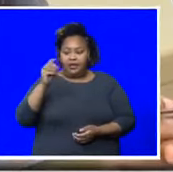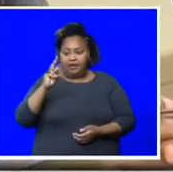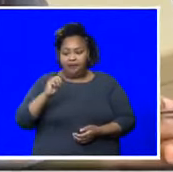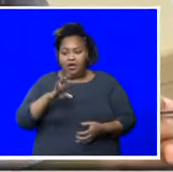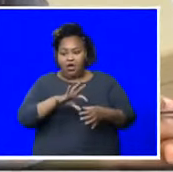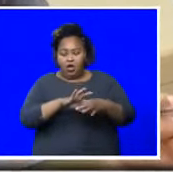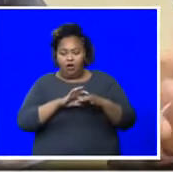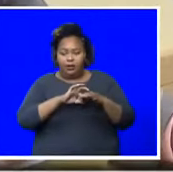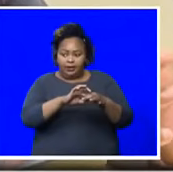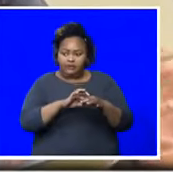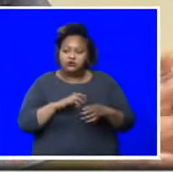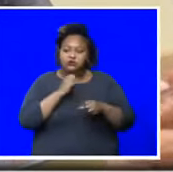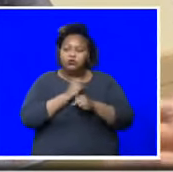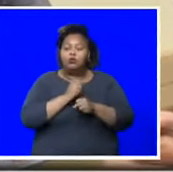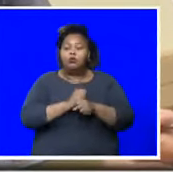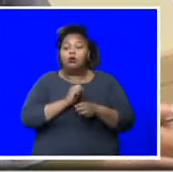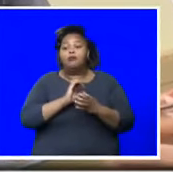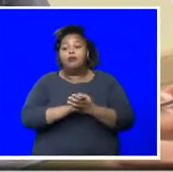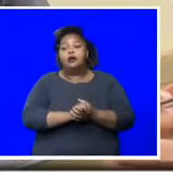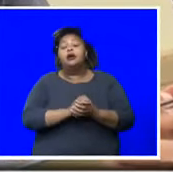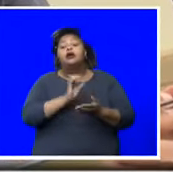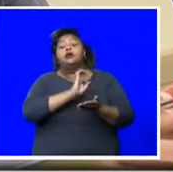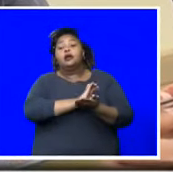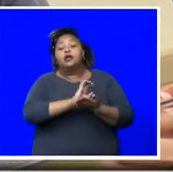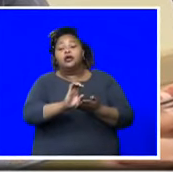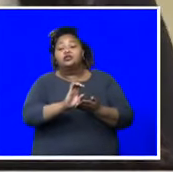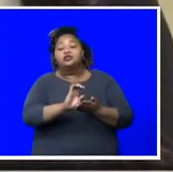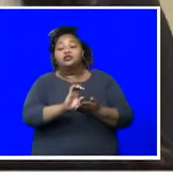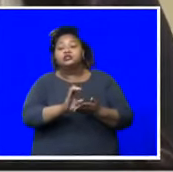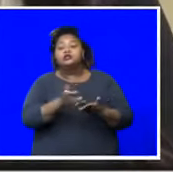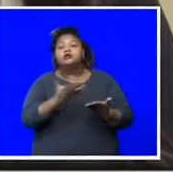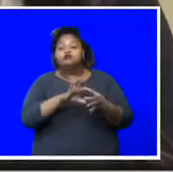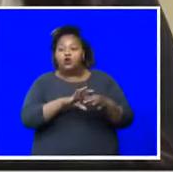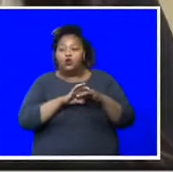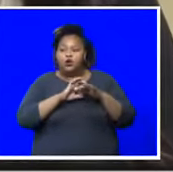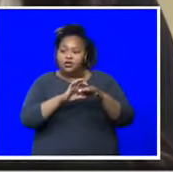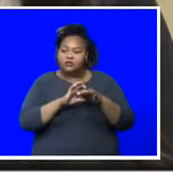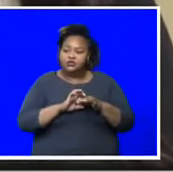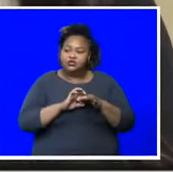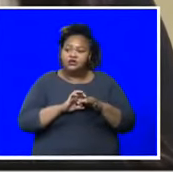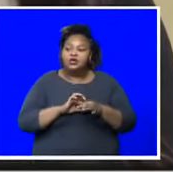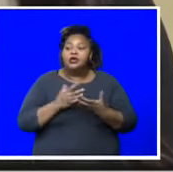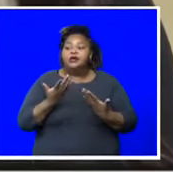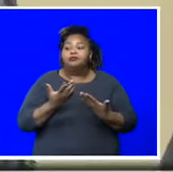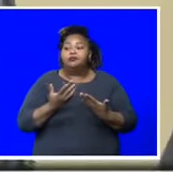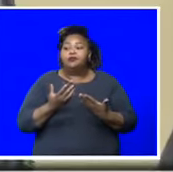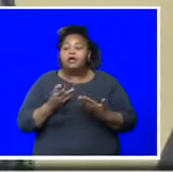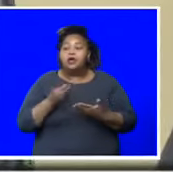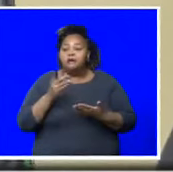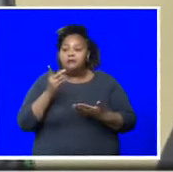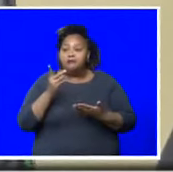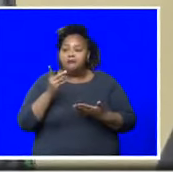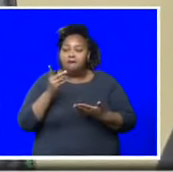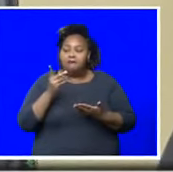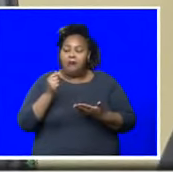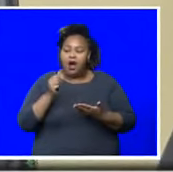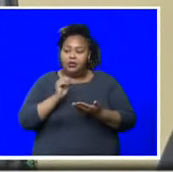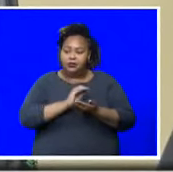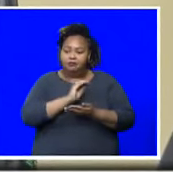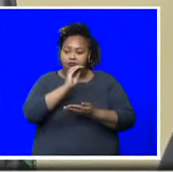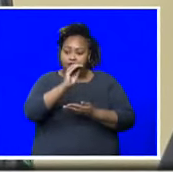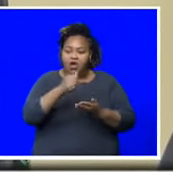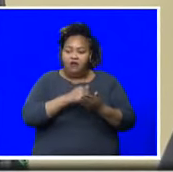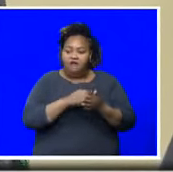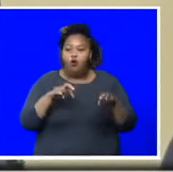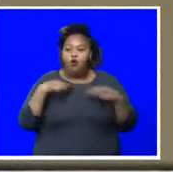Agency ngekubambisana nenhlangano iCash Foundation ibheke ukuthi ifake imali yekuthenga kudla eMaswati langetulu kwa